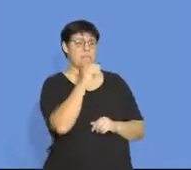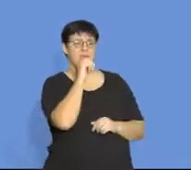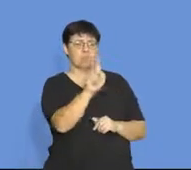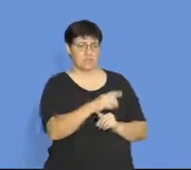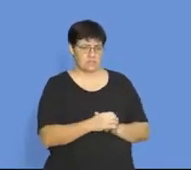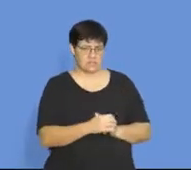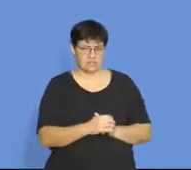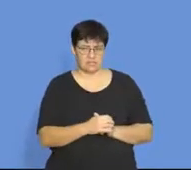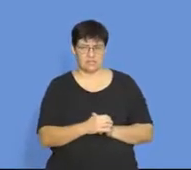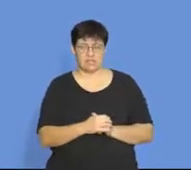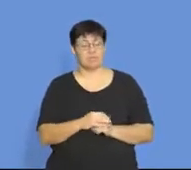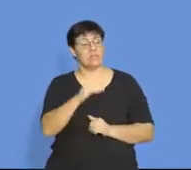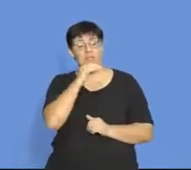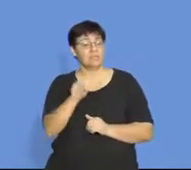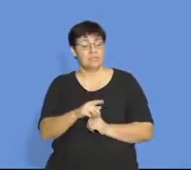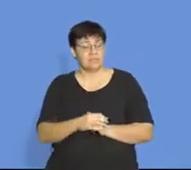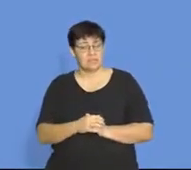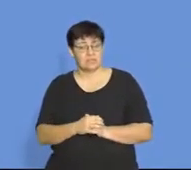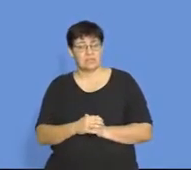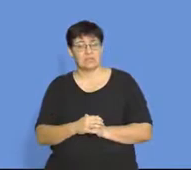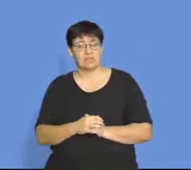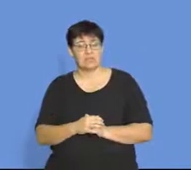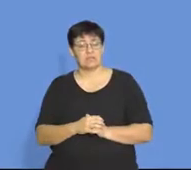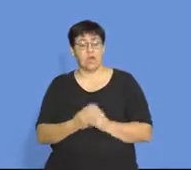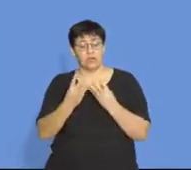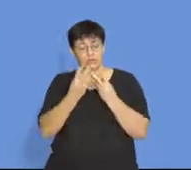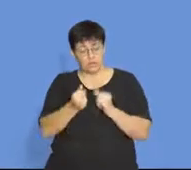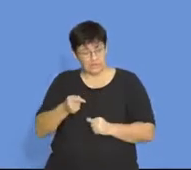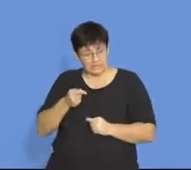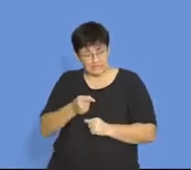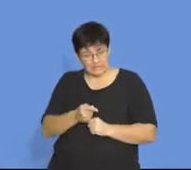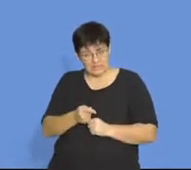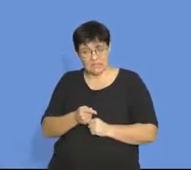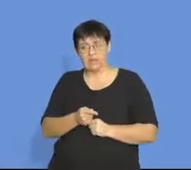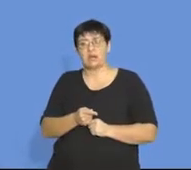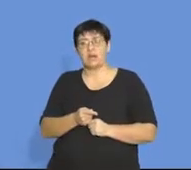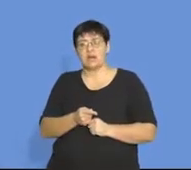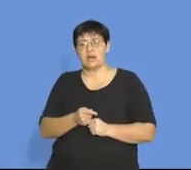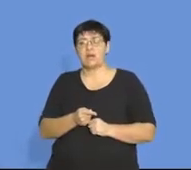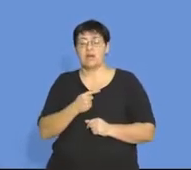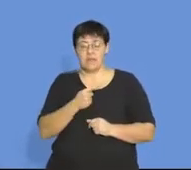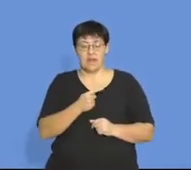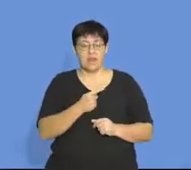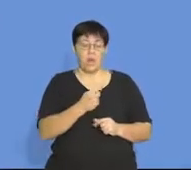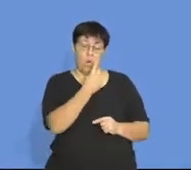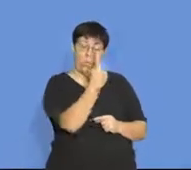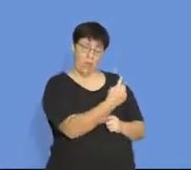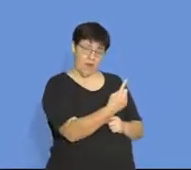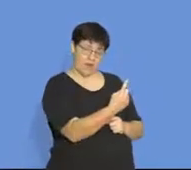graphically, what does this mean? This means that I want my solutions to be